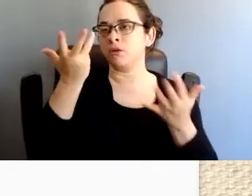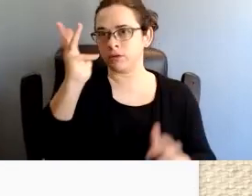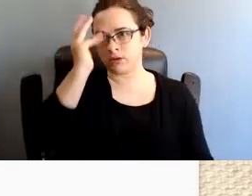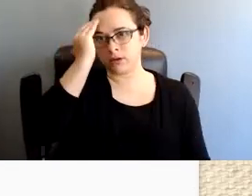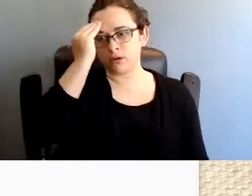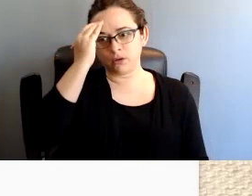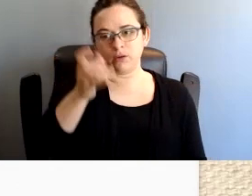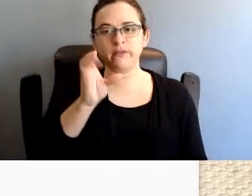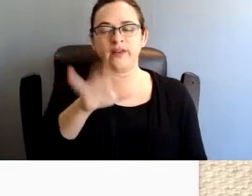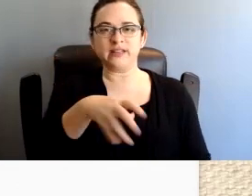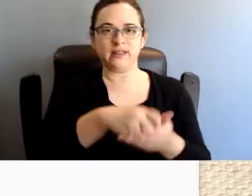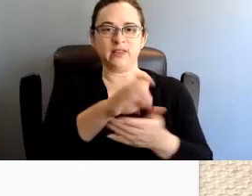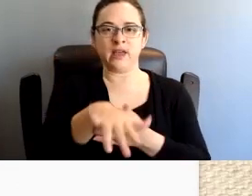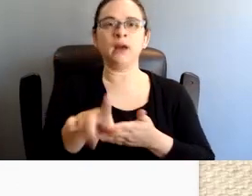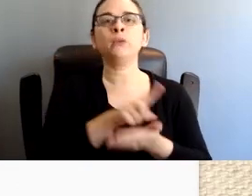third week of October.